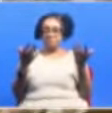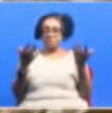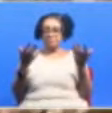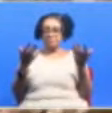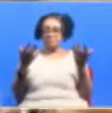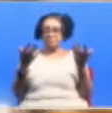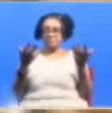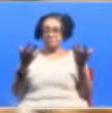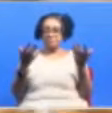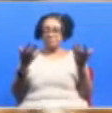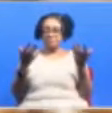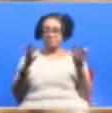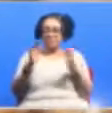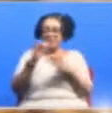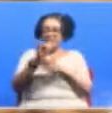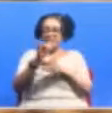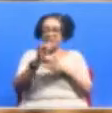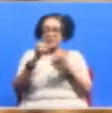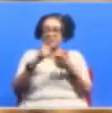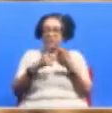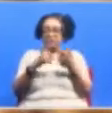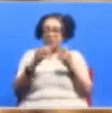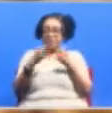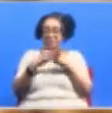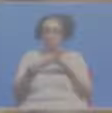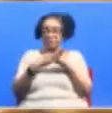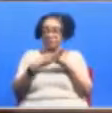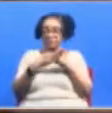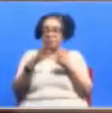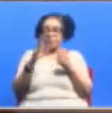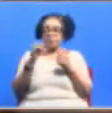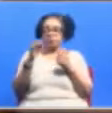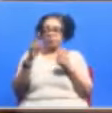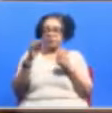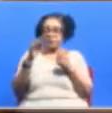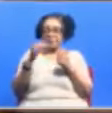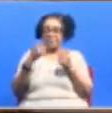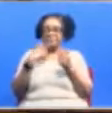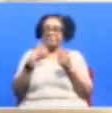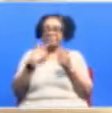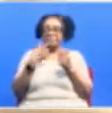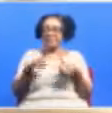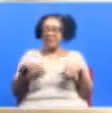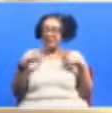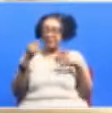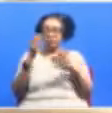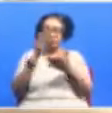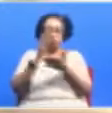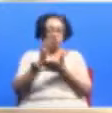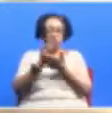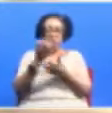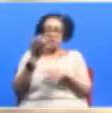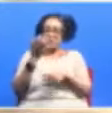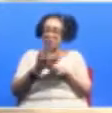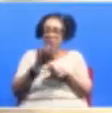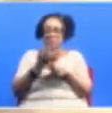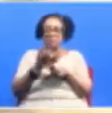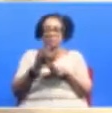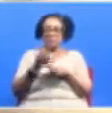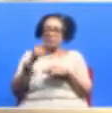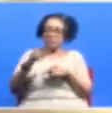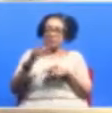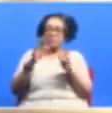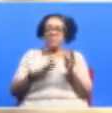This is 28-year-old Eunice Karisa. She says life for her has been a bunch of bitter berries. She is the mother of